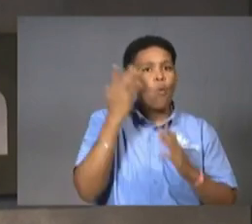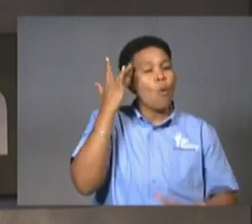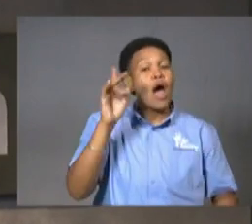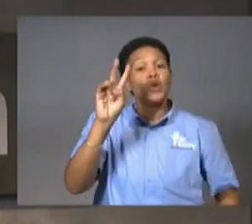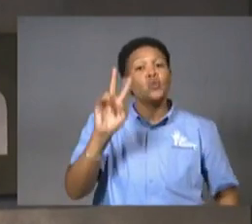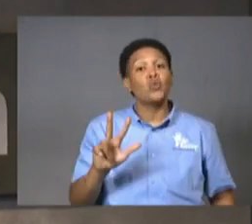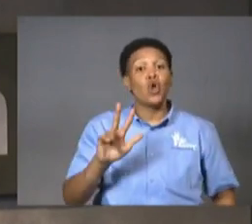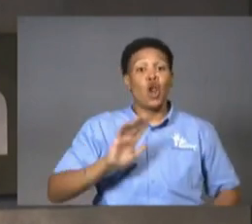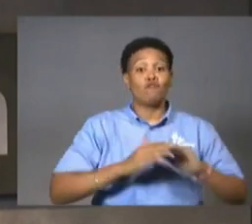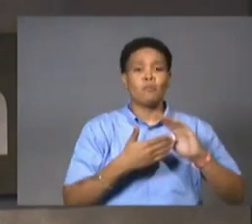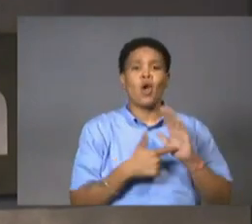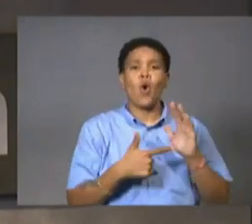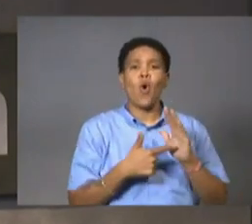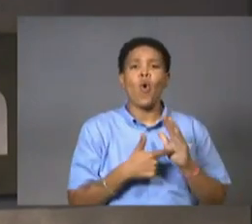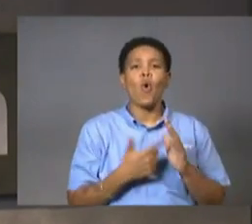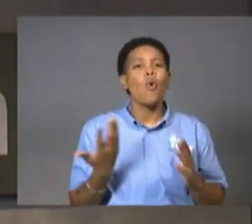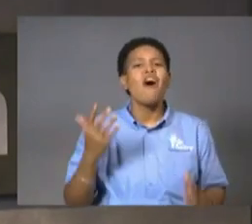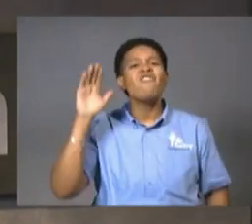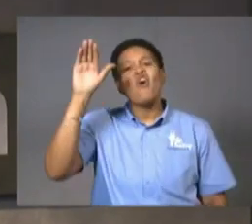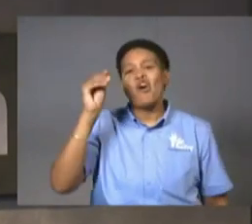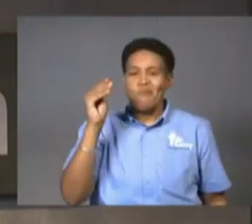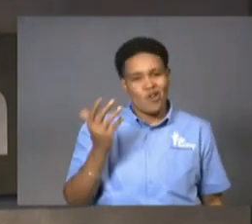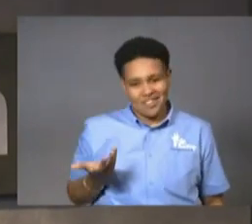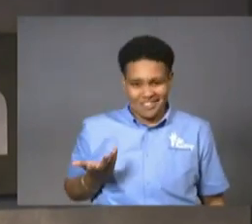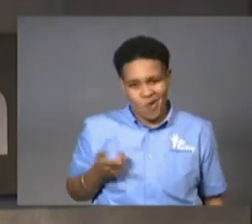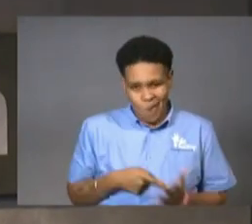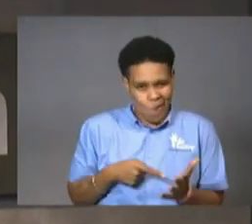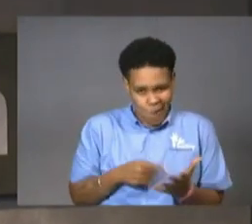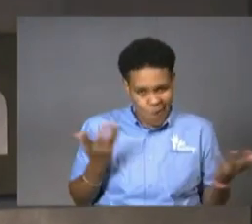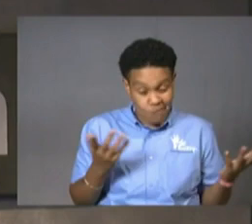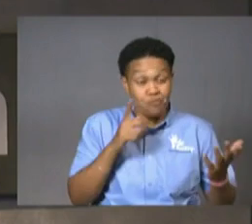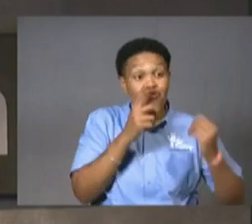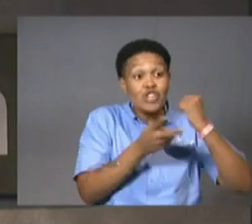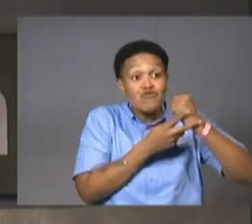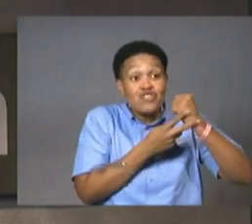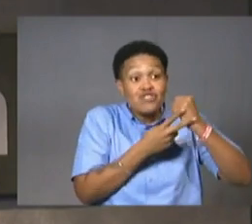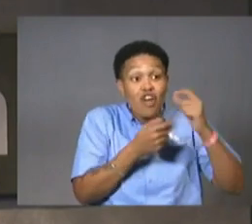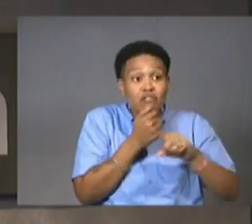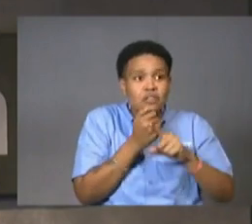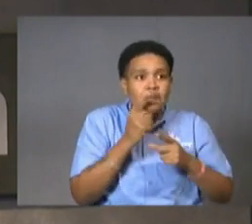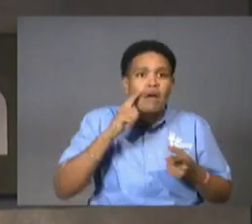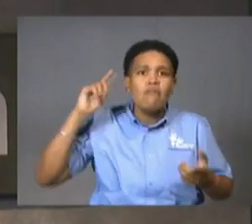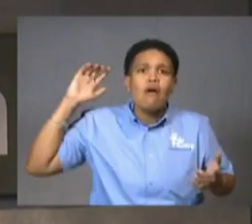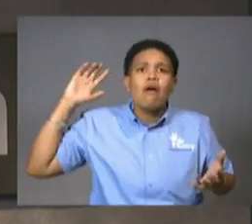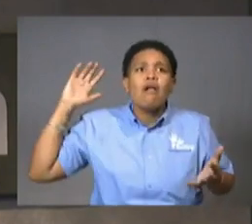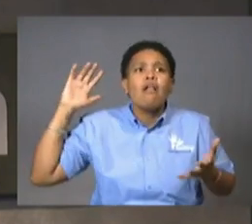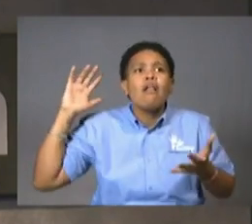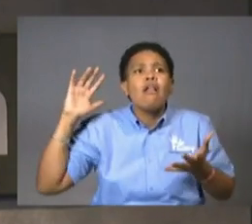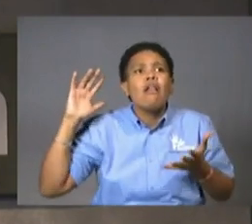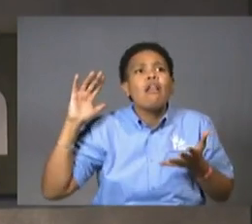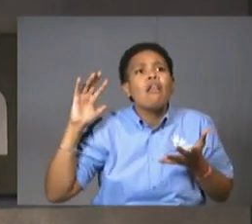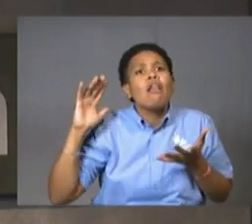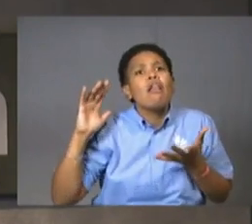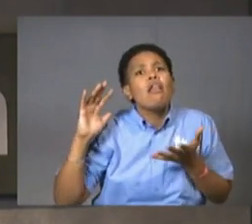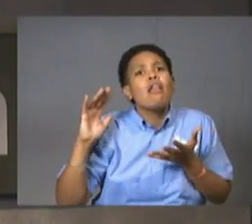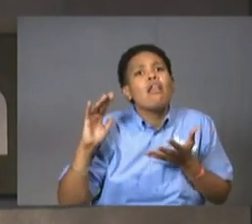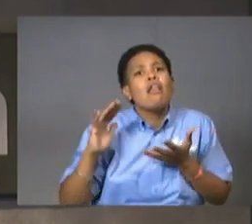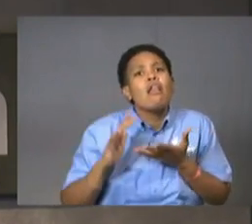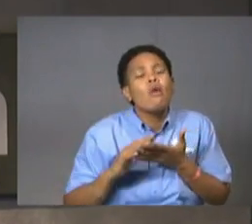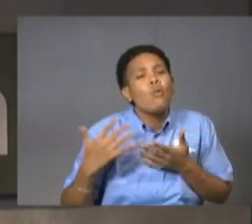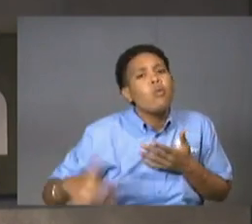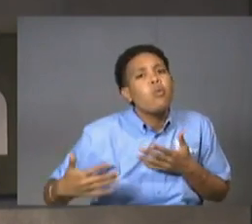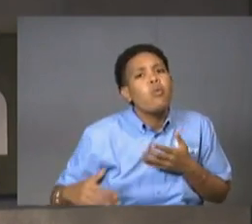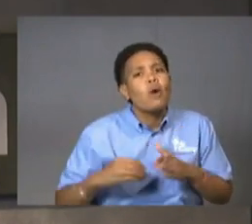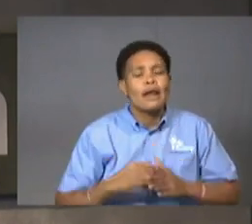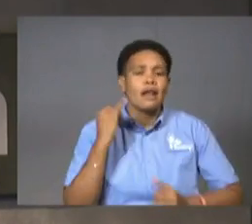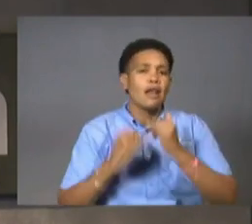2/3 of the debt is denominated in foreign currency. The reserves have fallen quite precipitously in the last few months by over